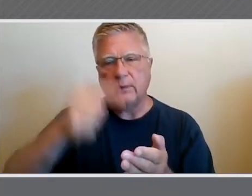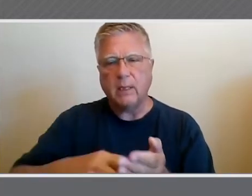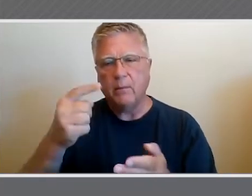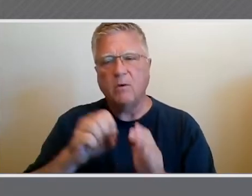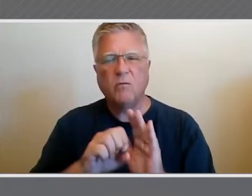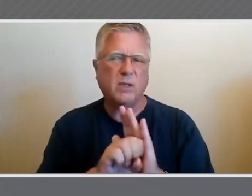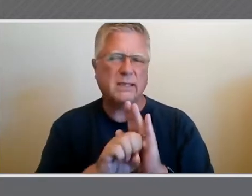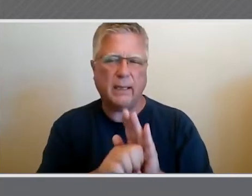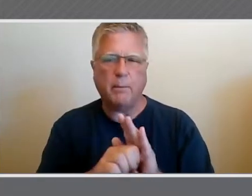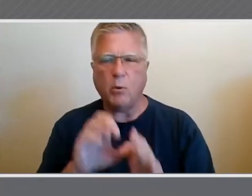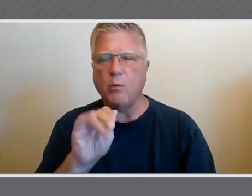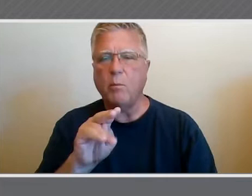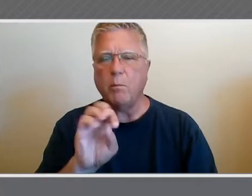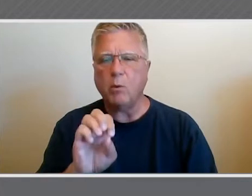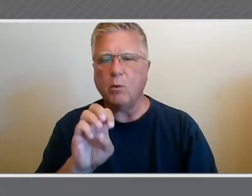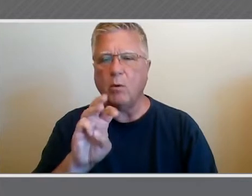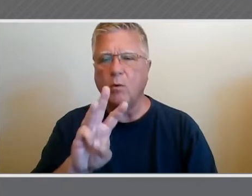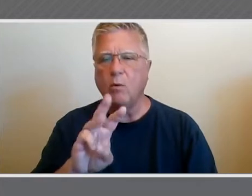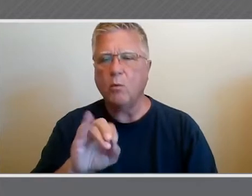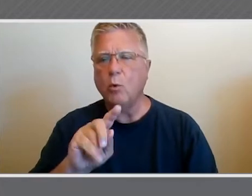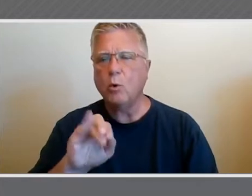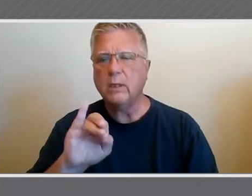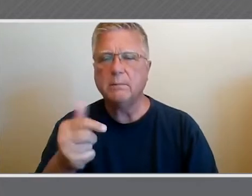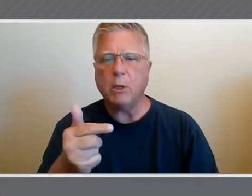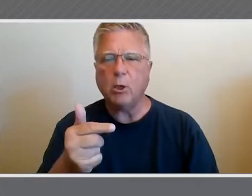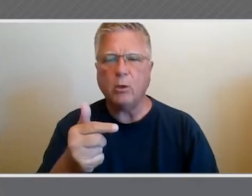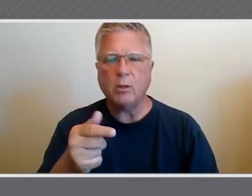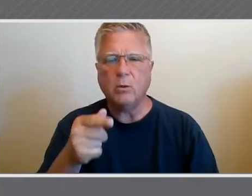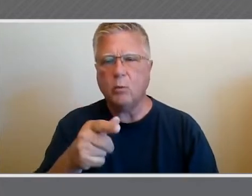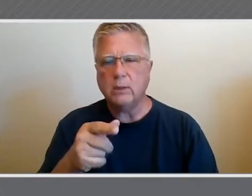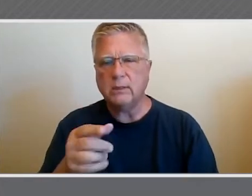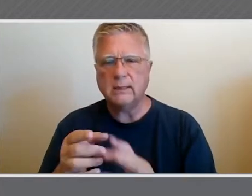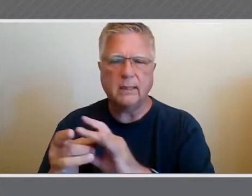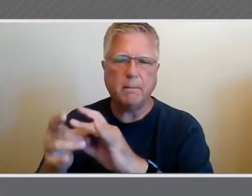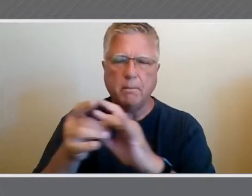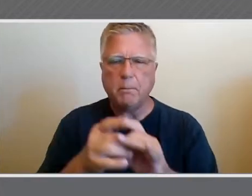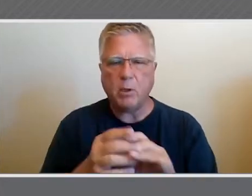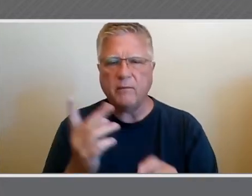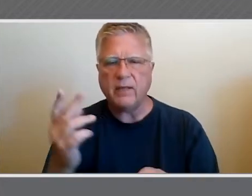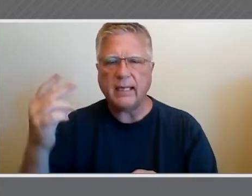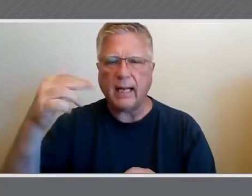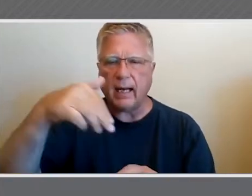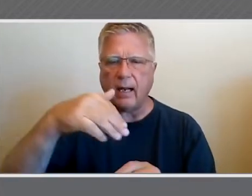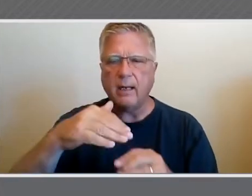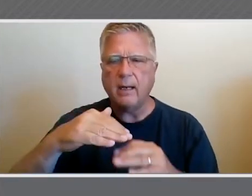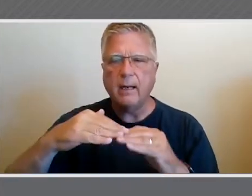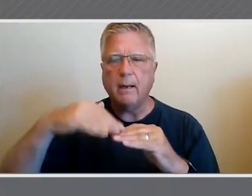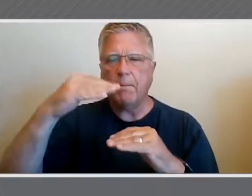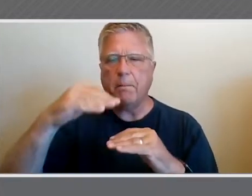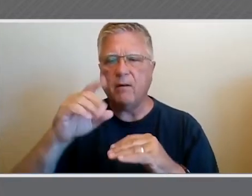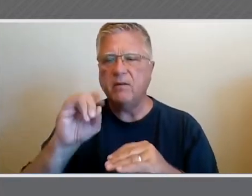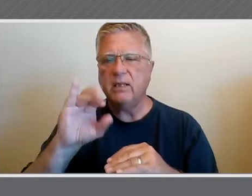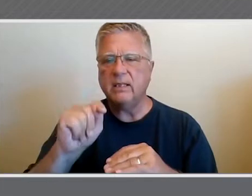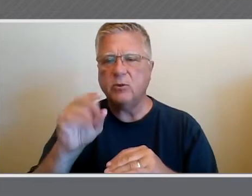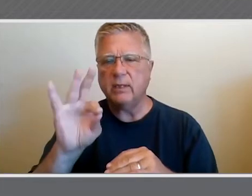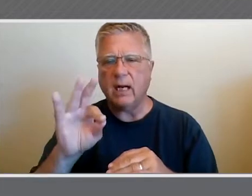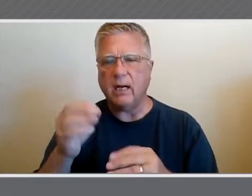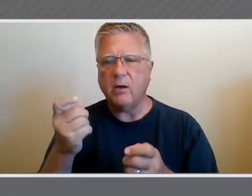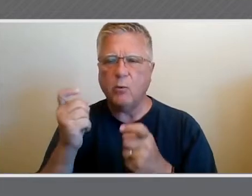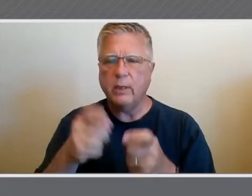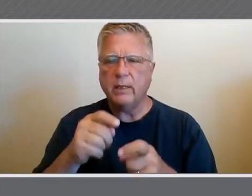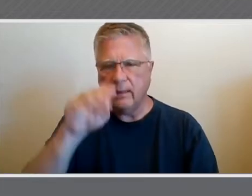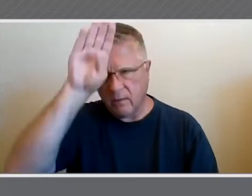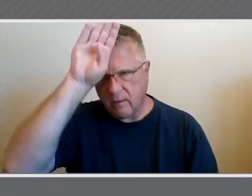Wilkinsburg, which is in the part of the cutout right above District 9, we provide fire services